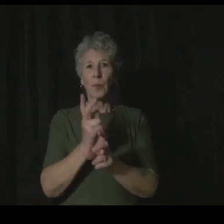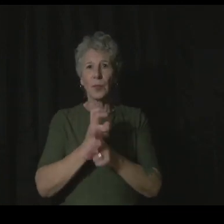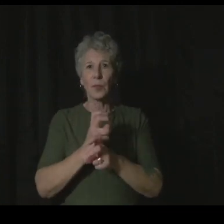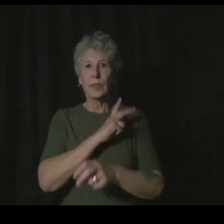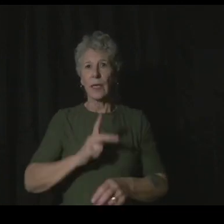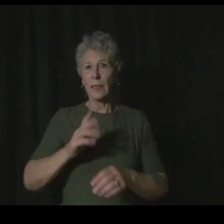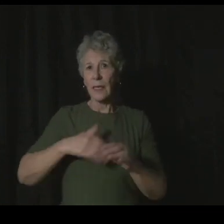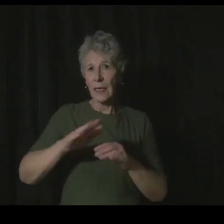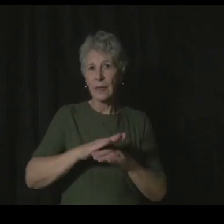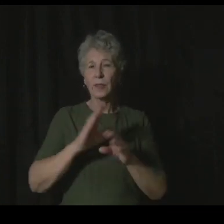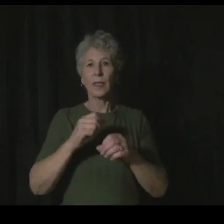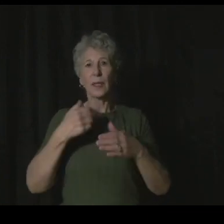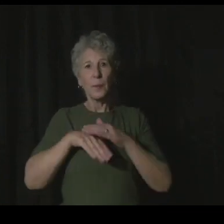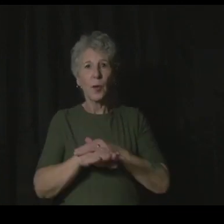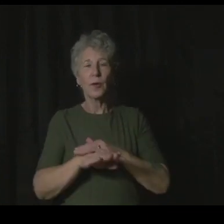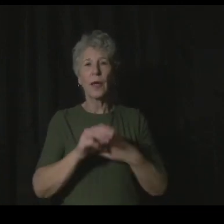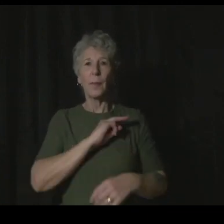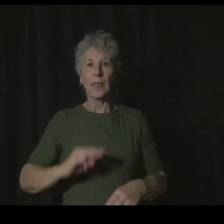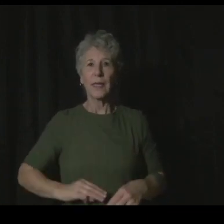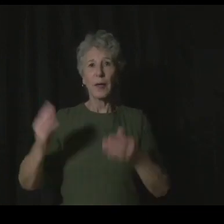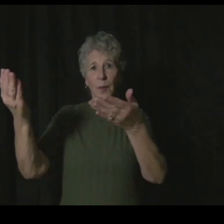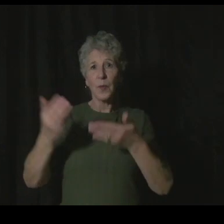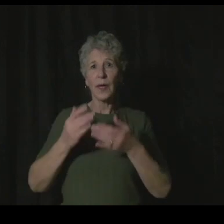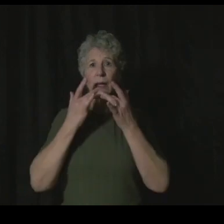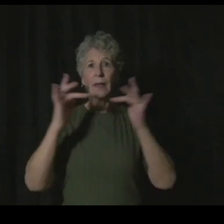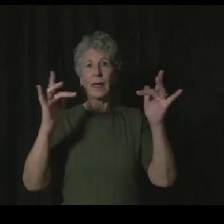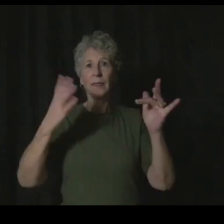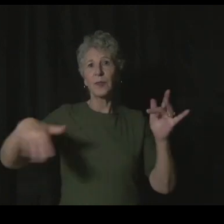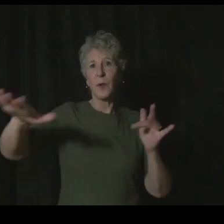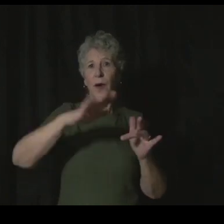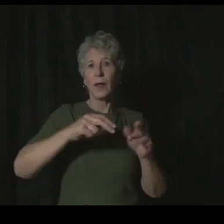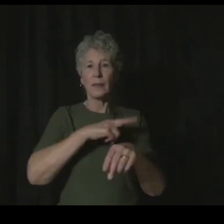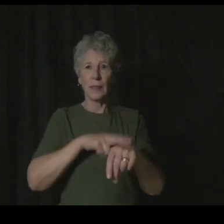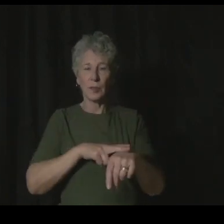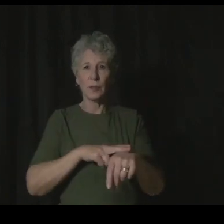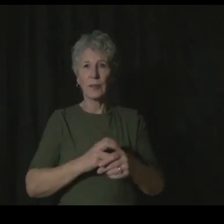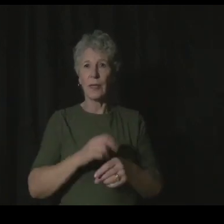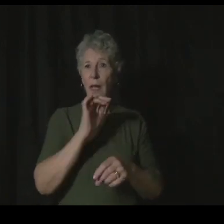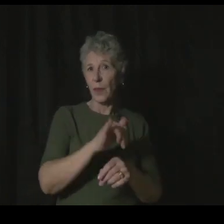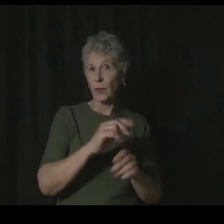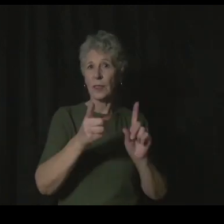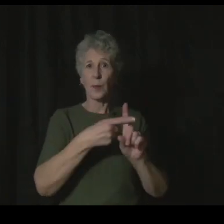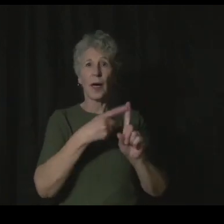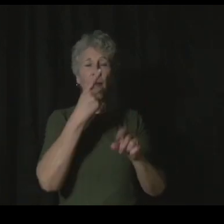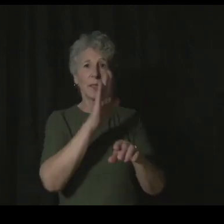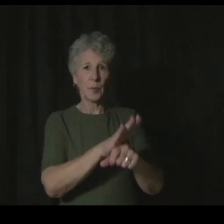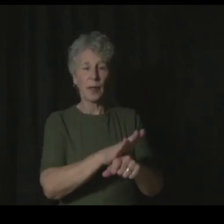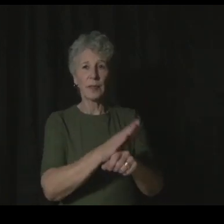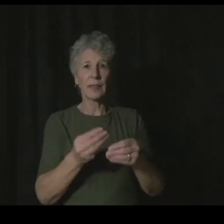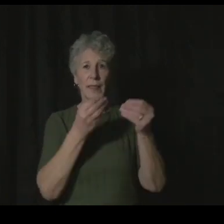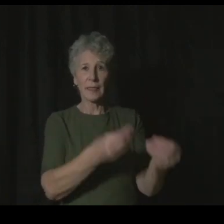they could birth the Messiah who would bring light to all the nations. Those are the positive promises that were